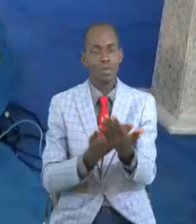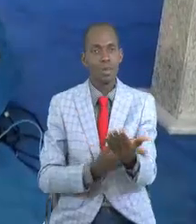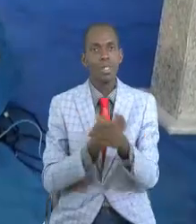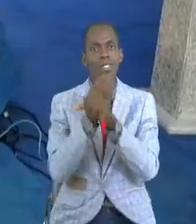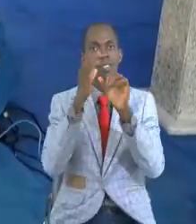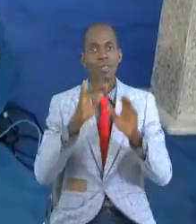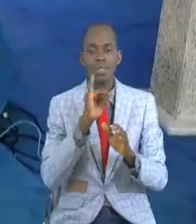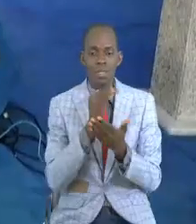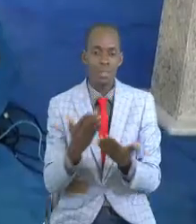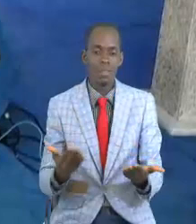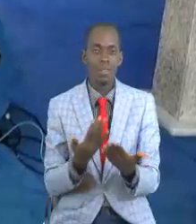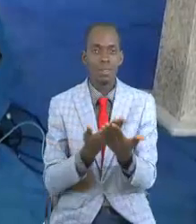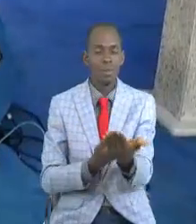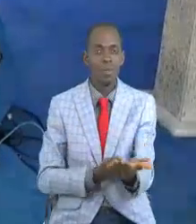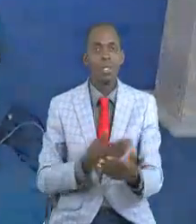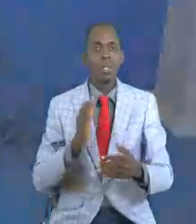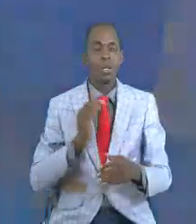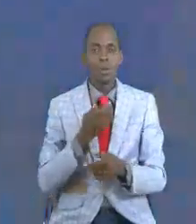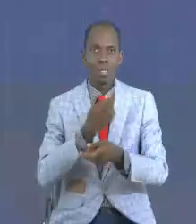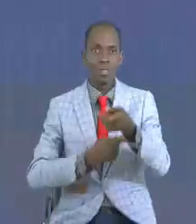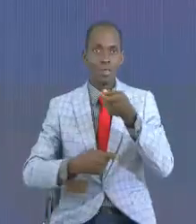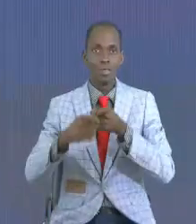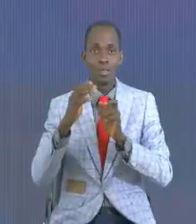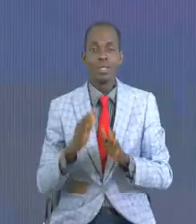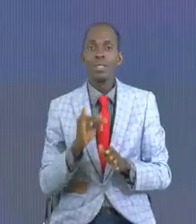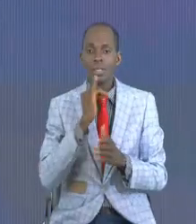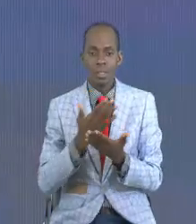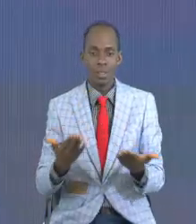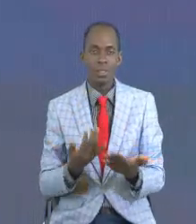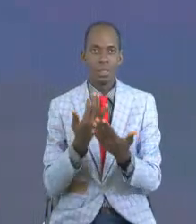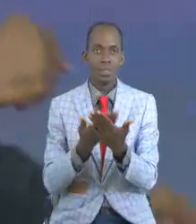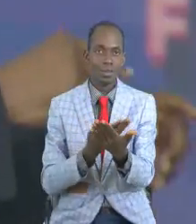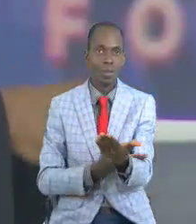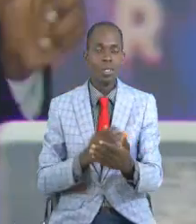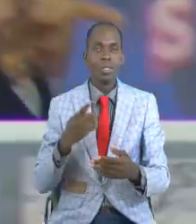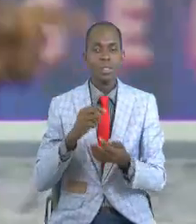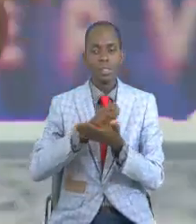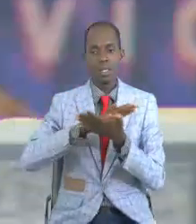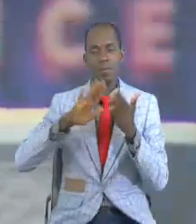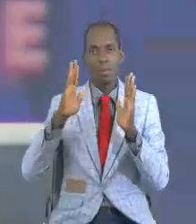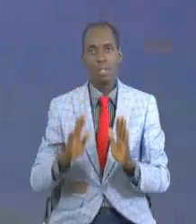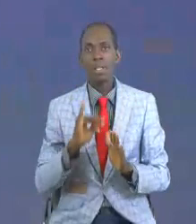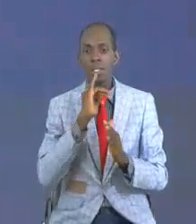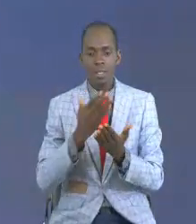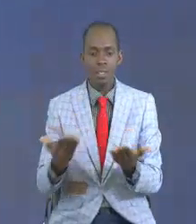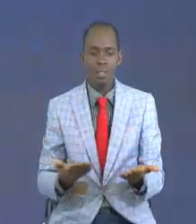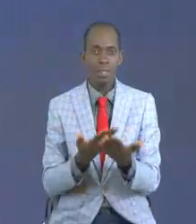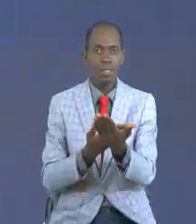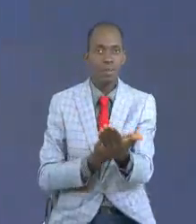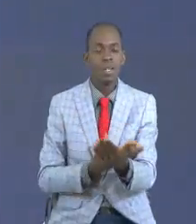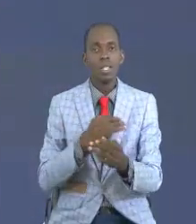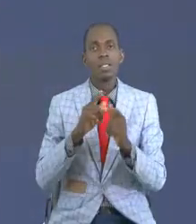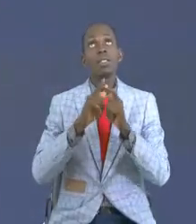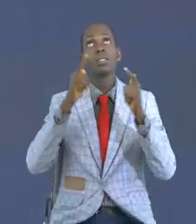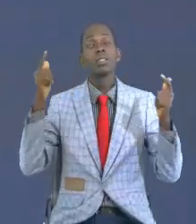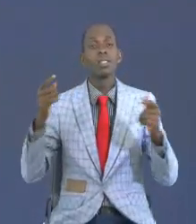Our substitute is there this morning. The sanctifier is there this morning. And the great shepherd and bishop